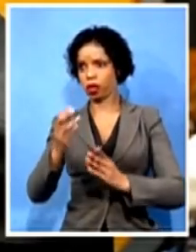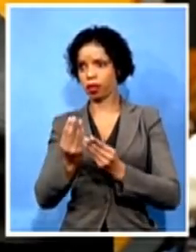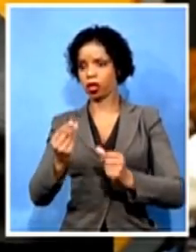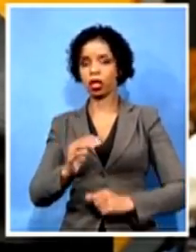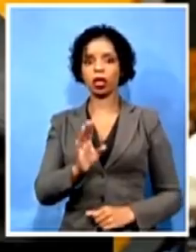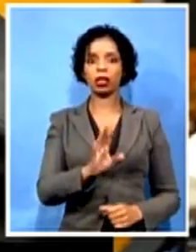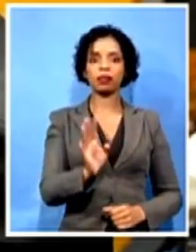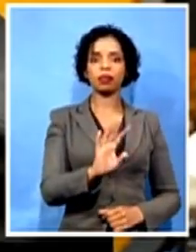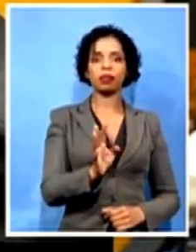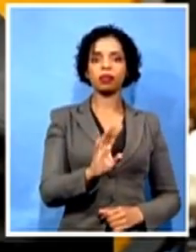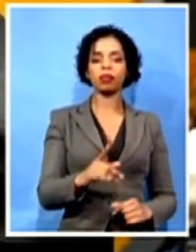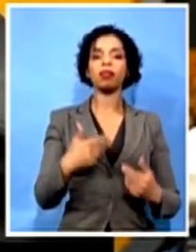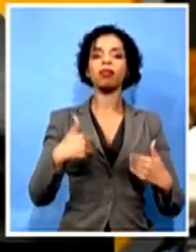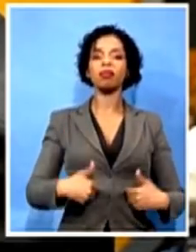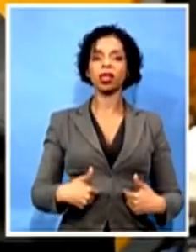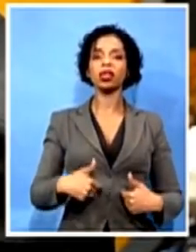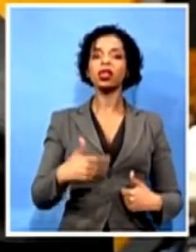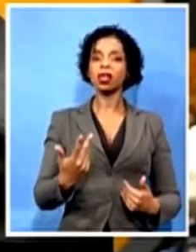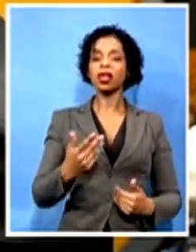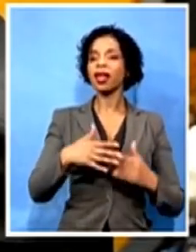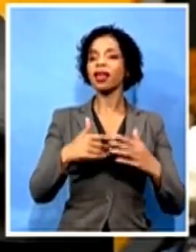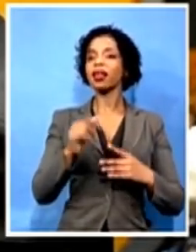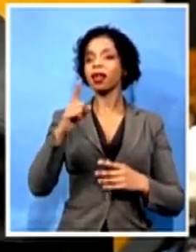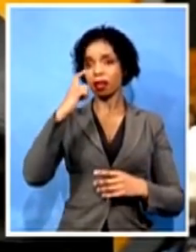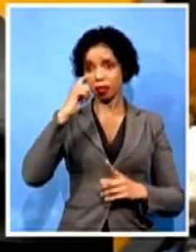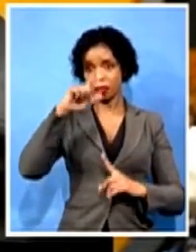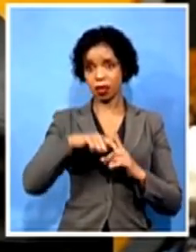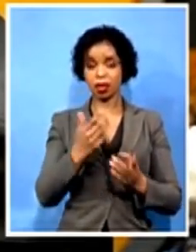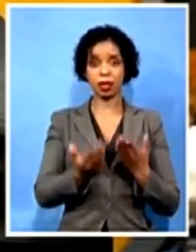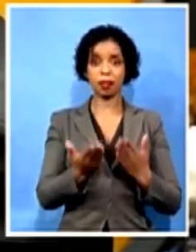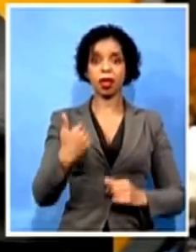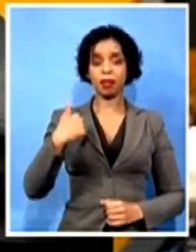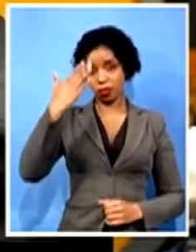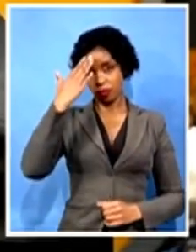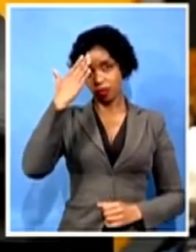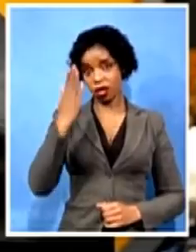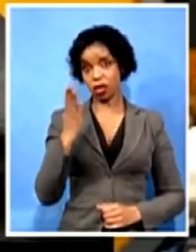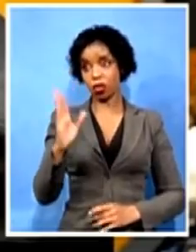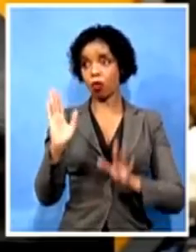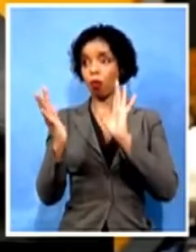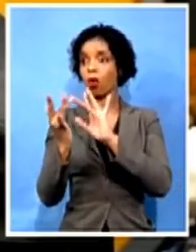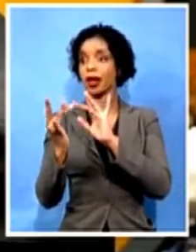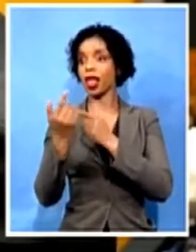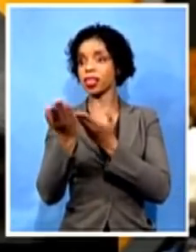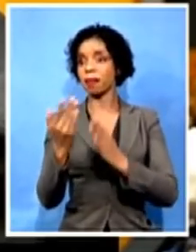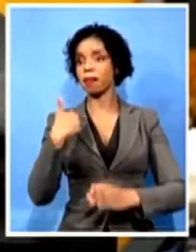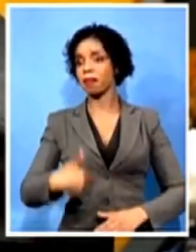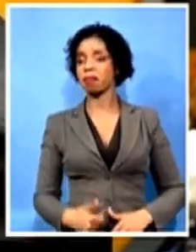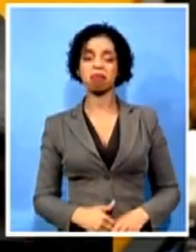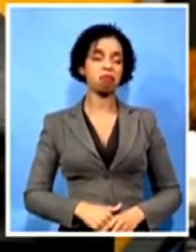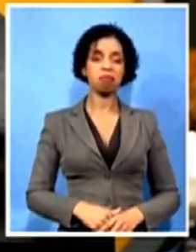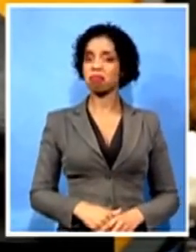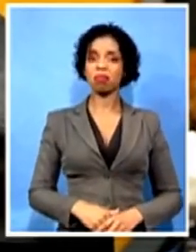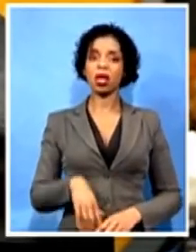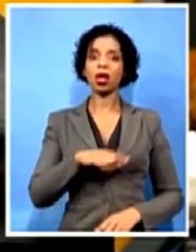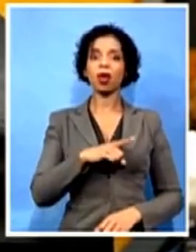I shall continue to have no contact with the witnesses I know, and I shall likewise refrain from having contact with the witnesses whose identity I become aware of. I